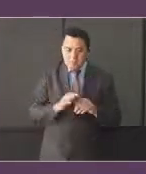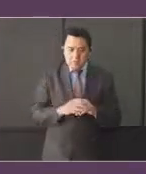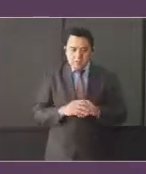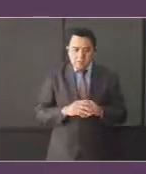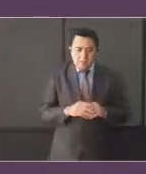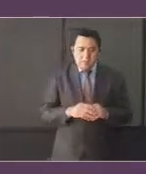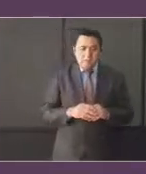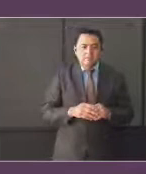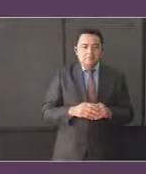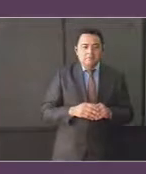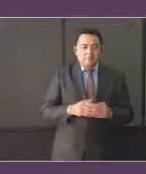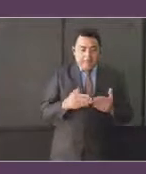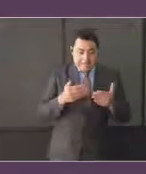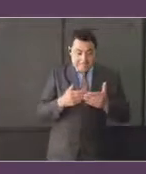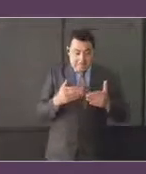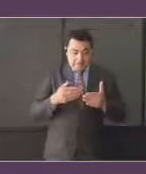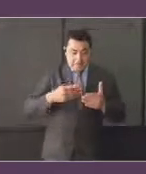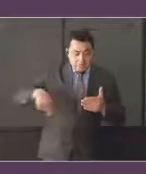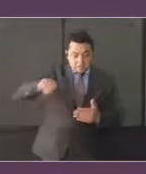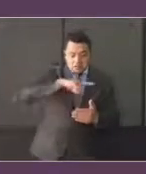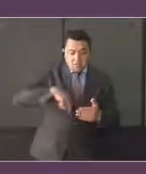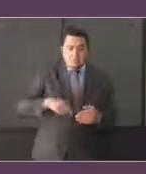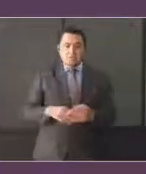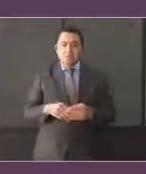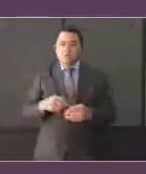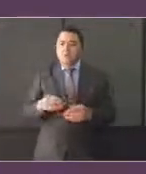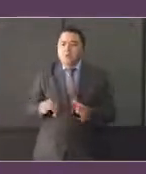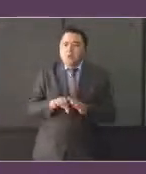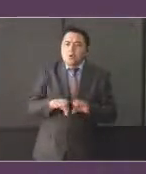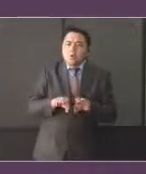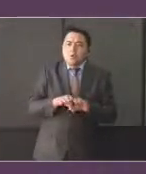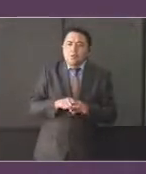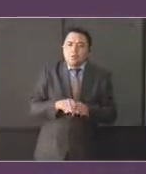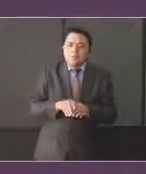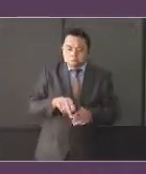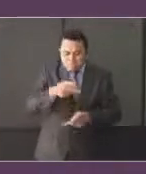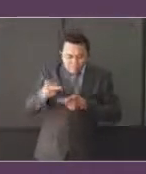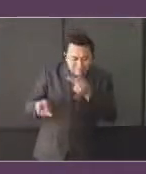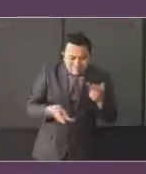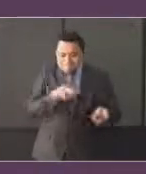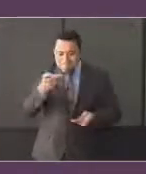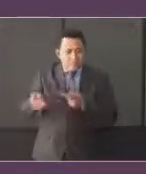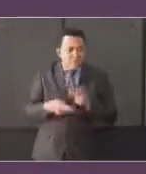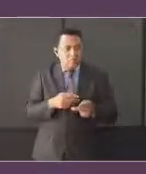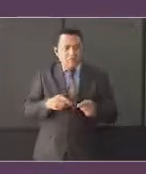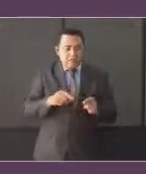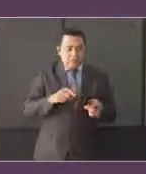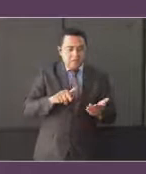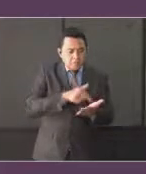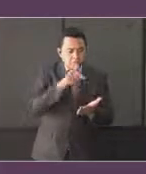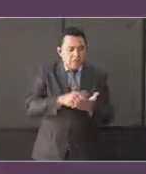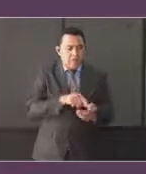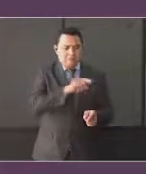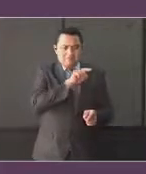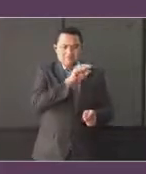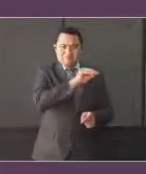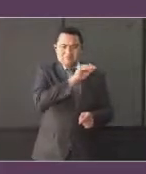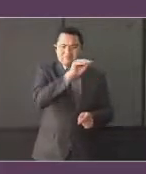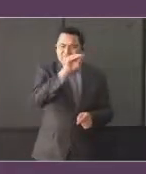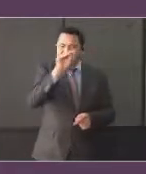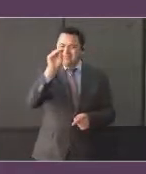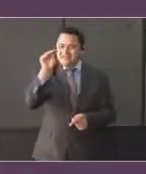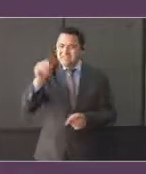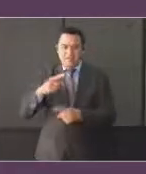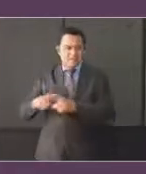is not a department survey. This is not a national survey. We need consistency at a district level.